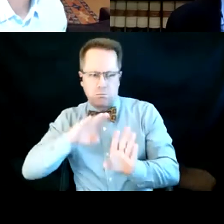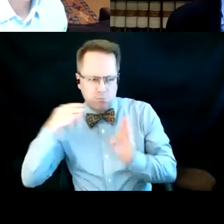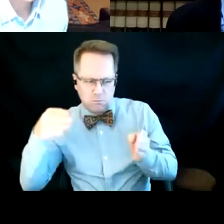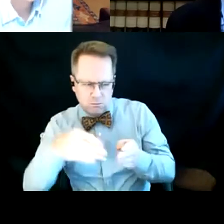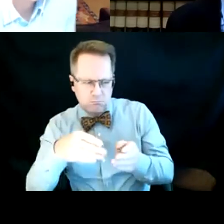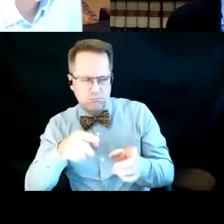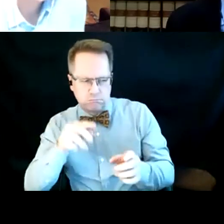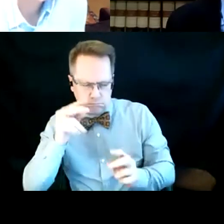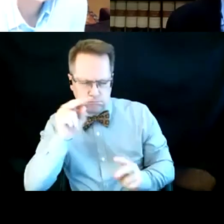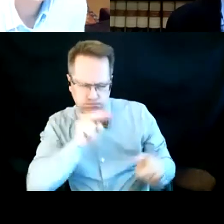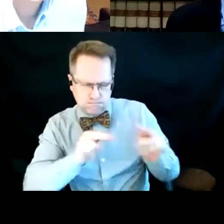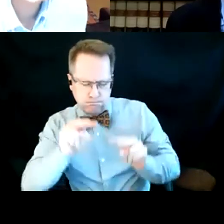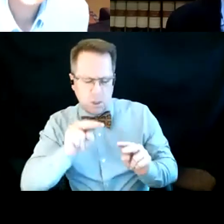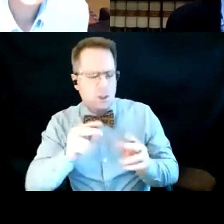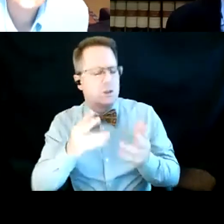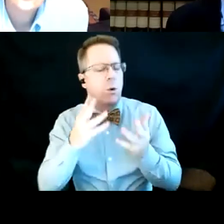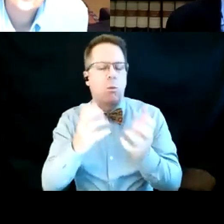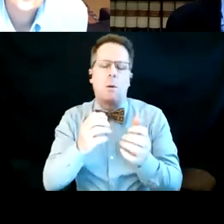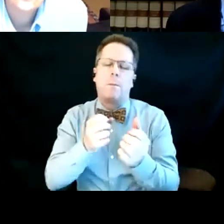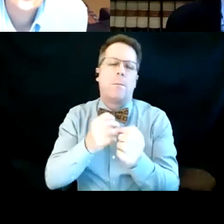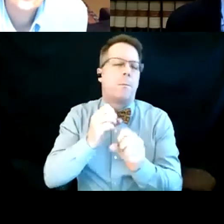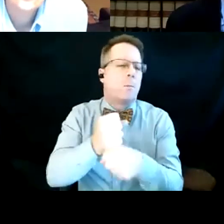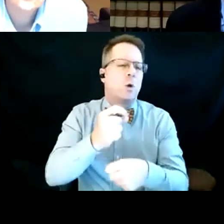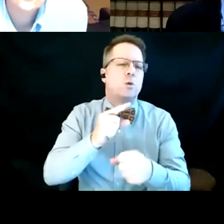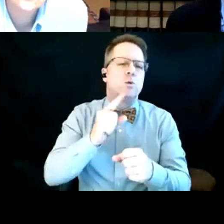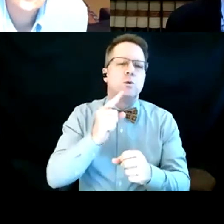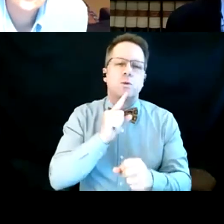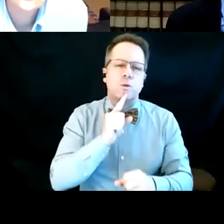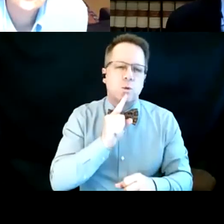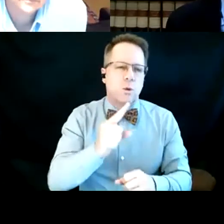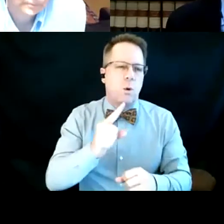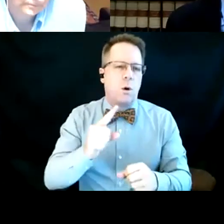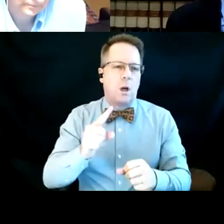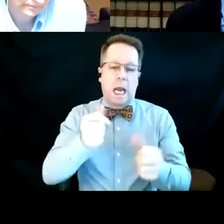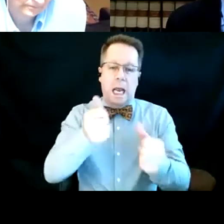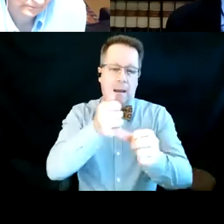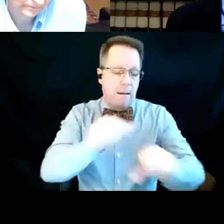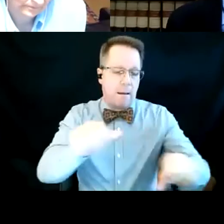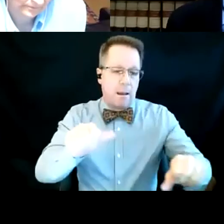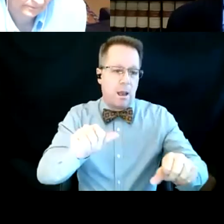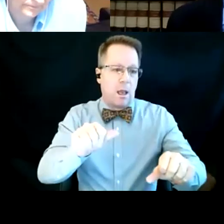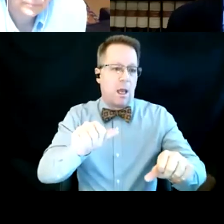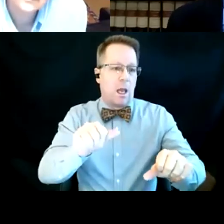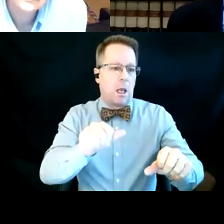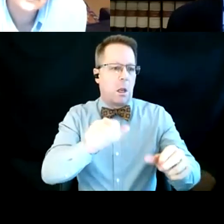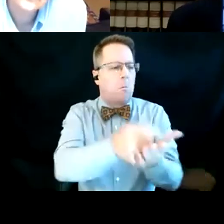that no one is excluded from the count based on their immigration status.